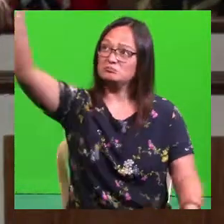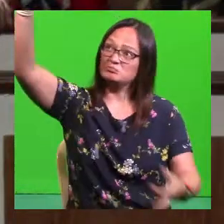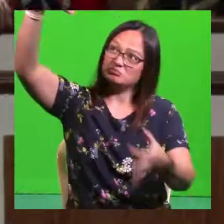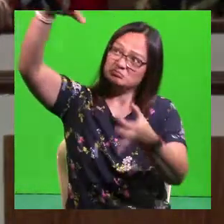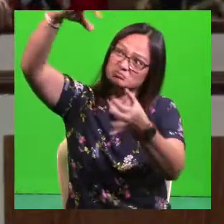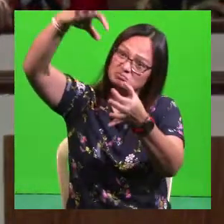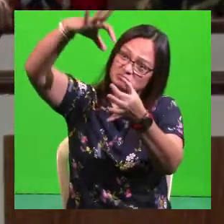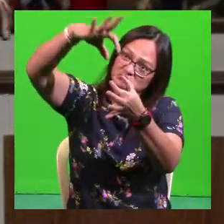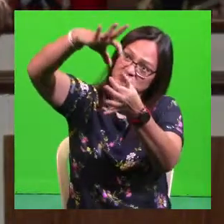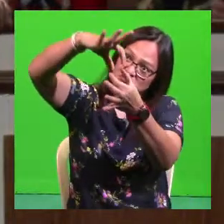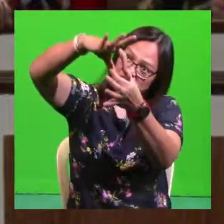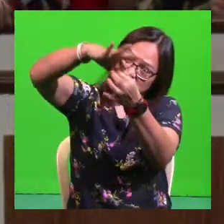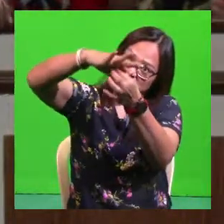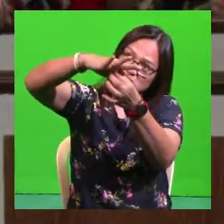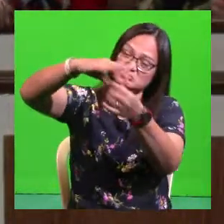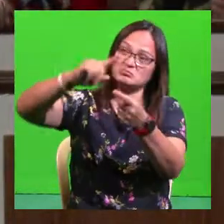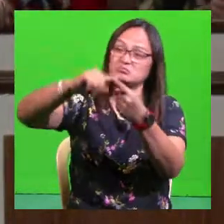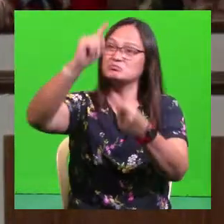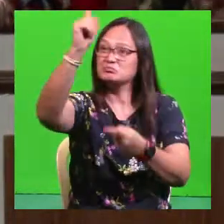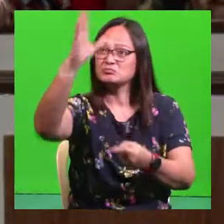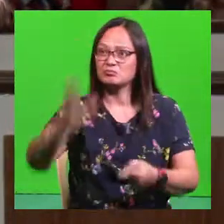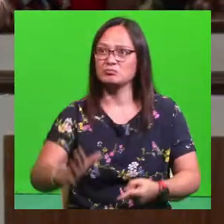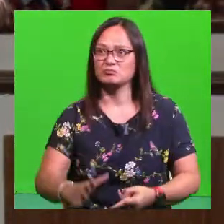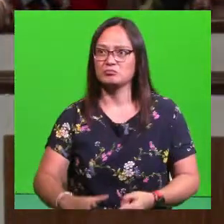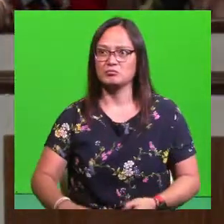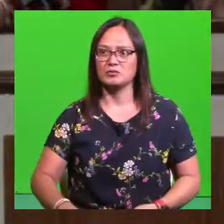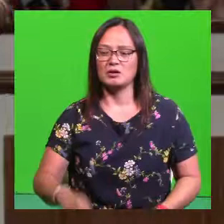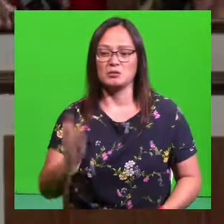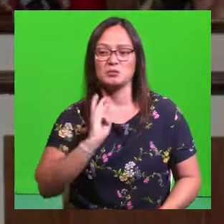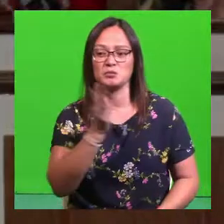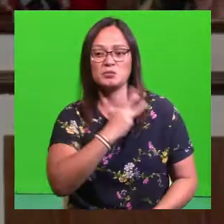shall be saved by His life.